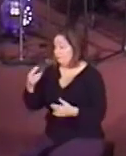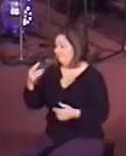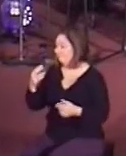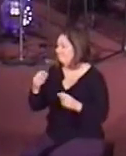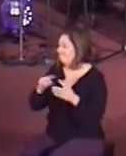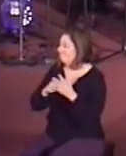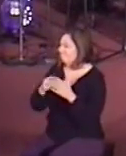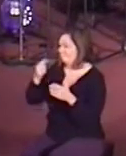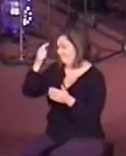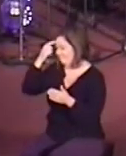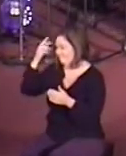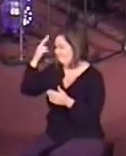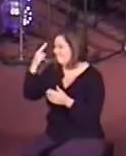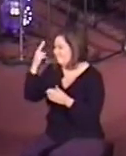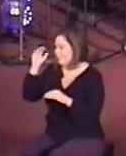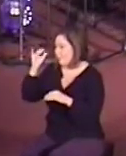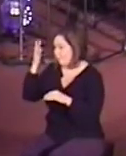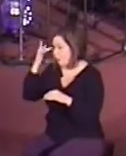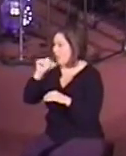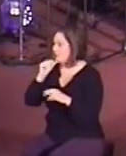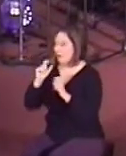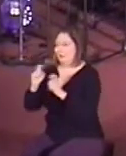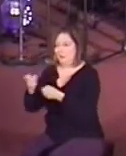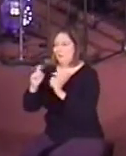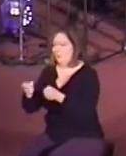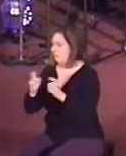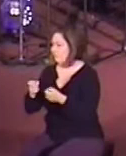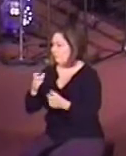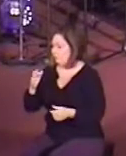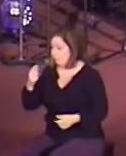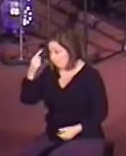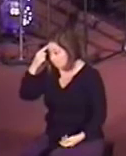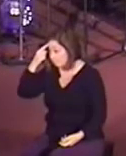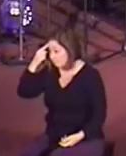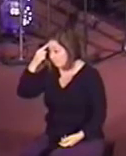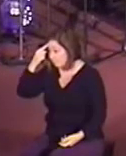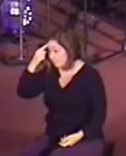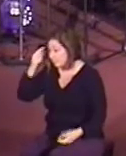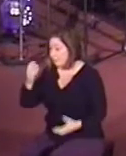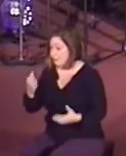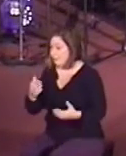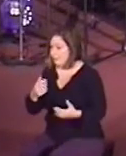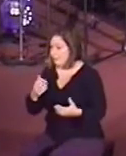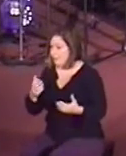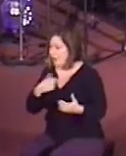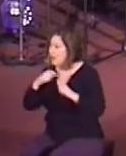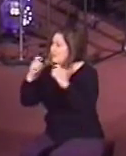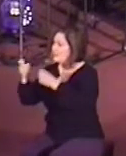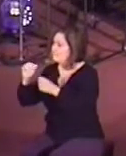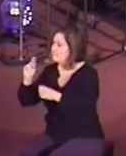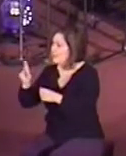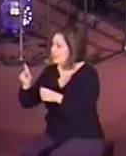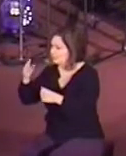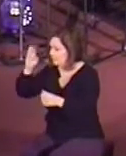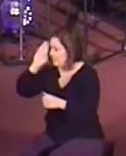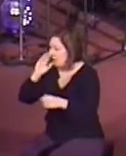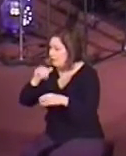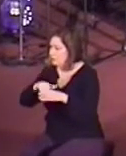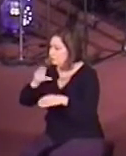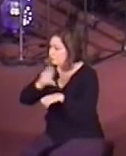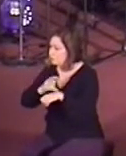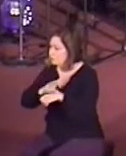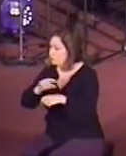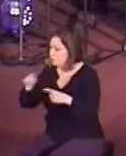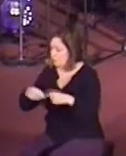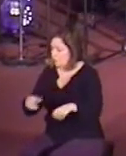rationalize in your own mind why you shouldn't give. I mean, think about that. What about even giving back to God in church, for instance, when the offering's